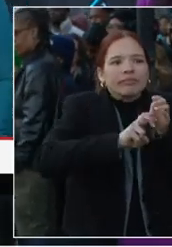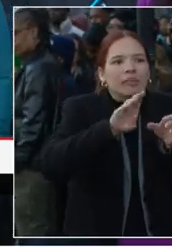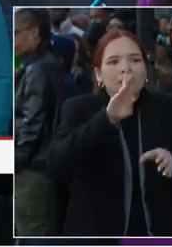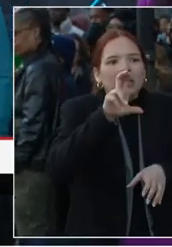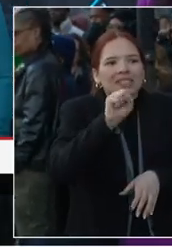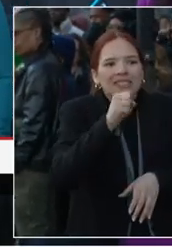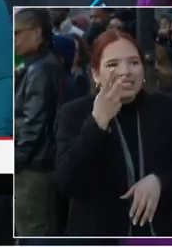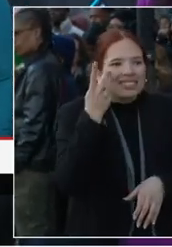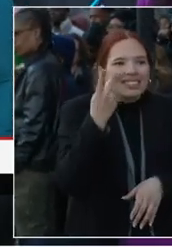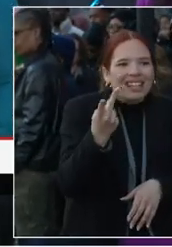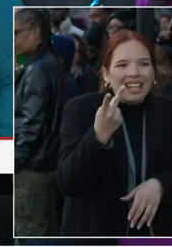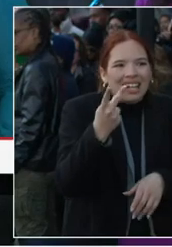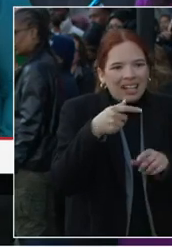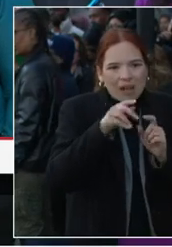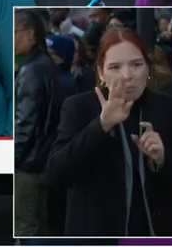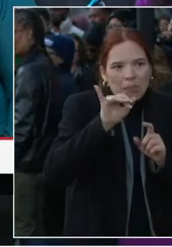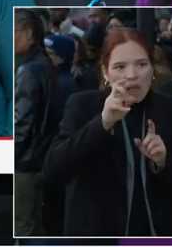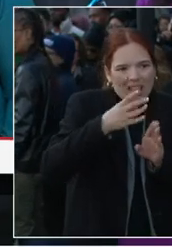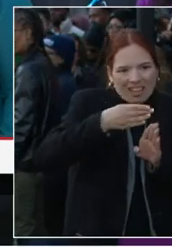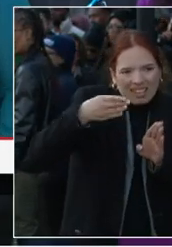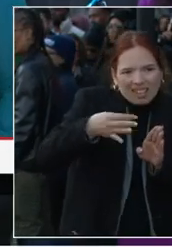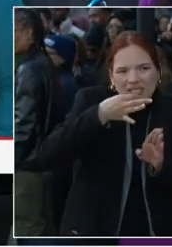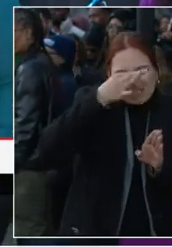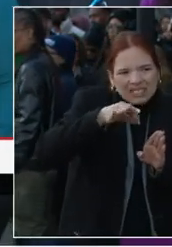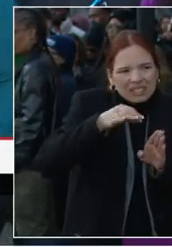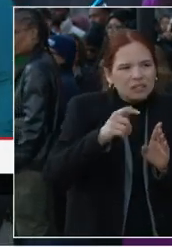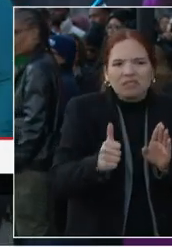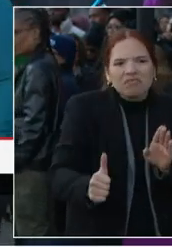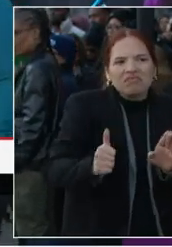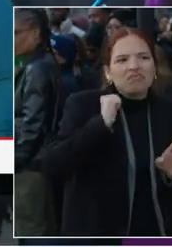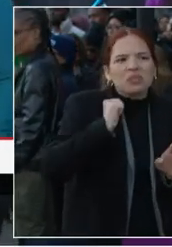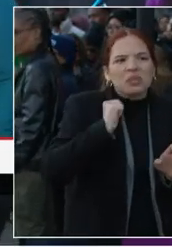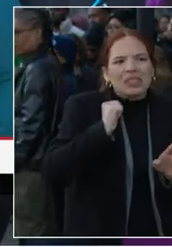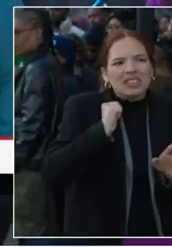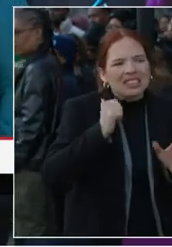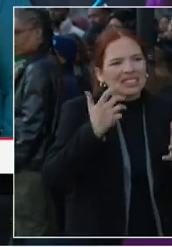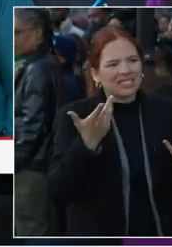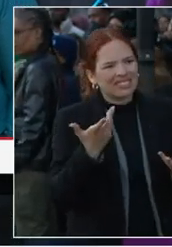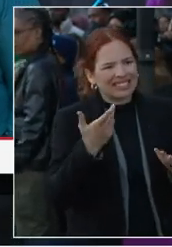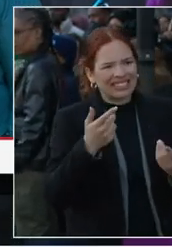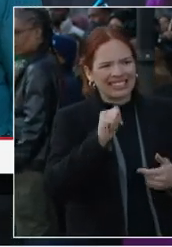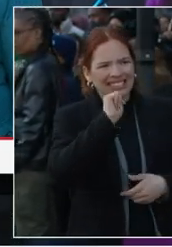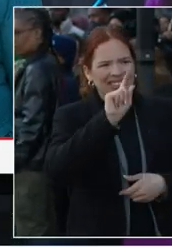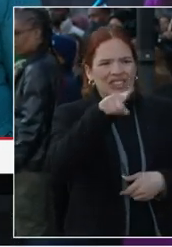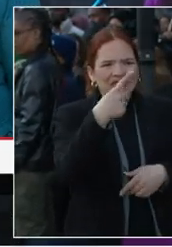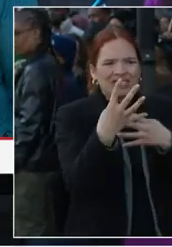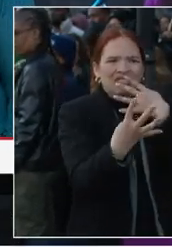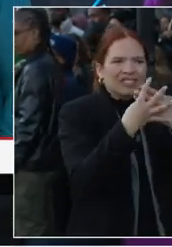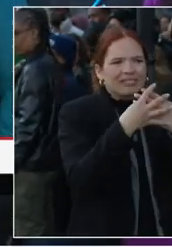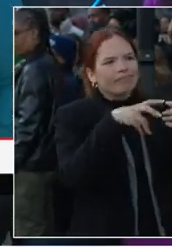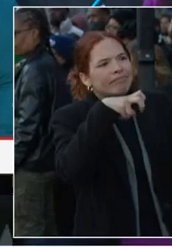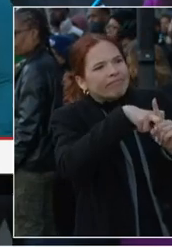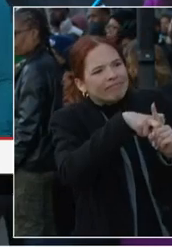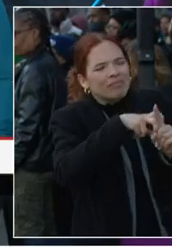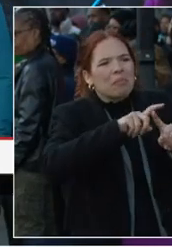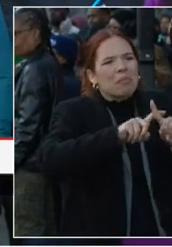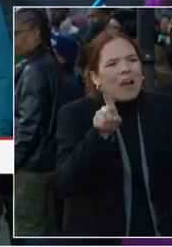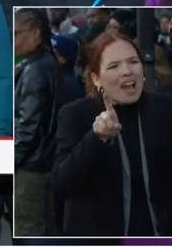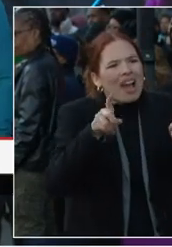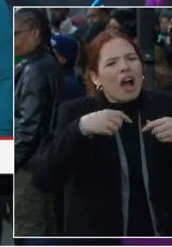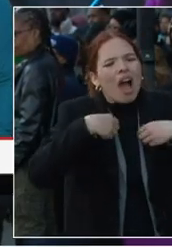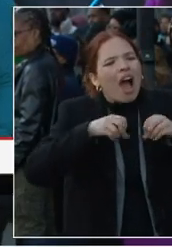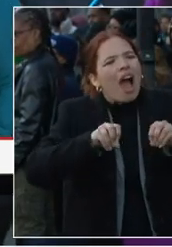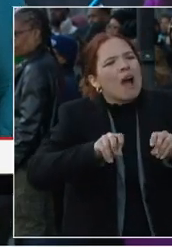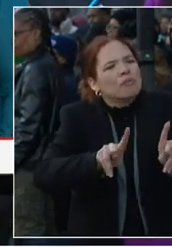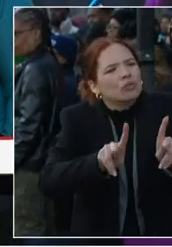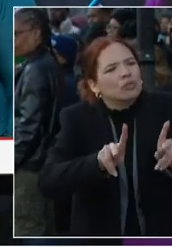all as a community have a responsibility, and it's not just jail and custody, but it's opportunity. And